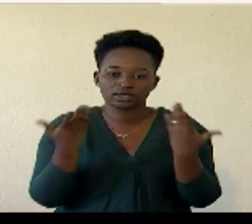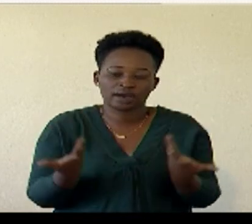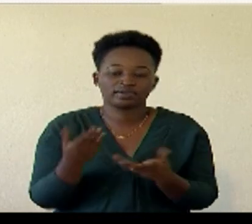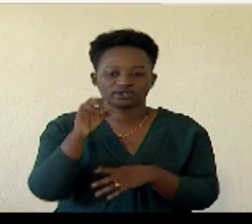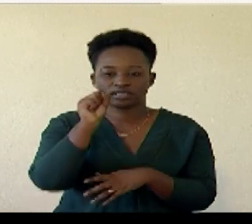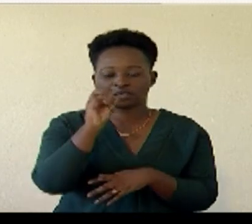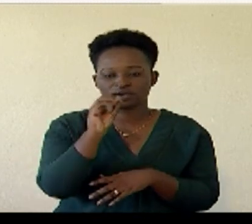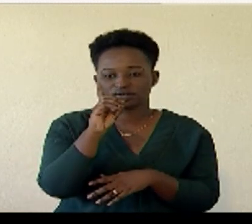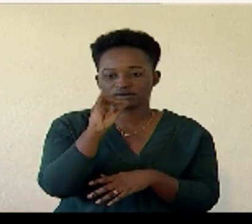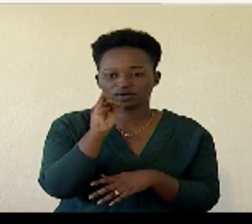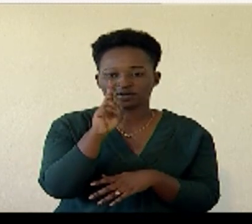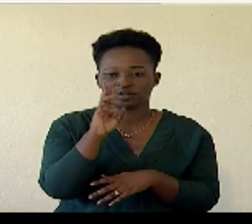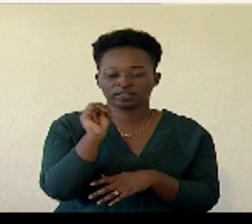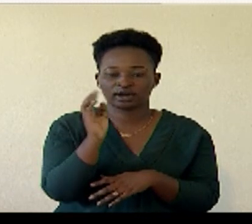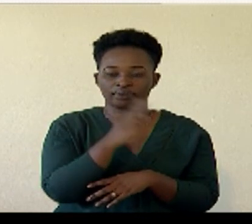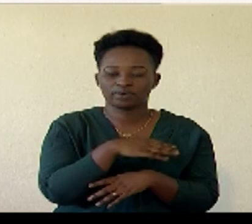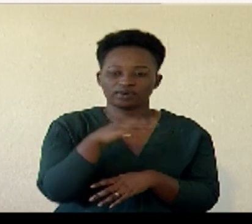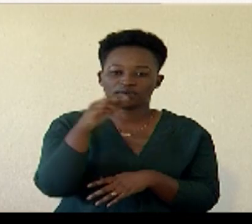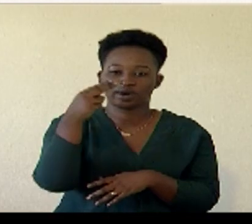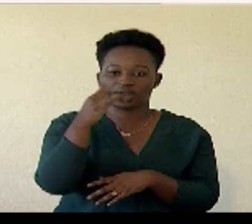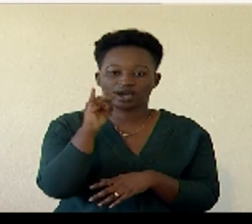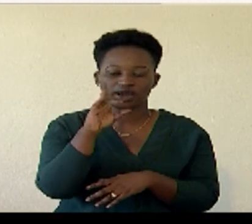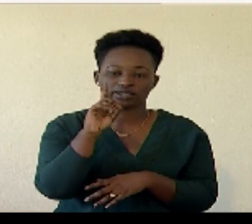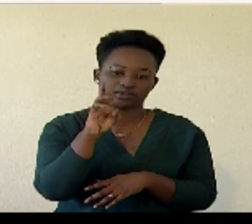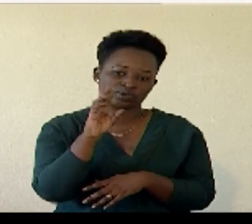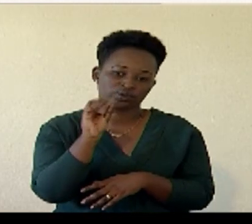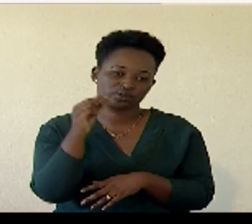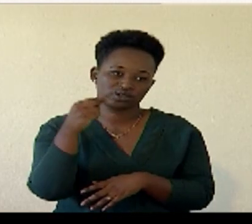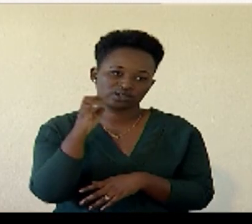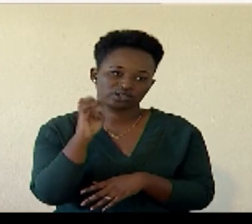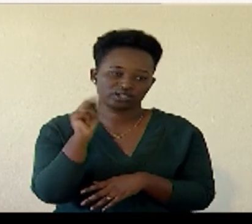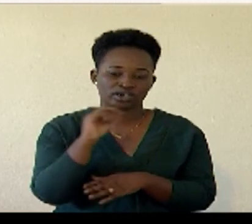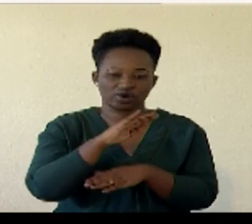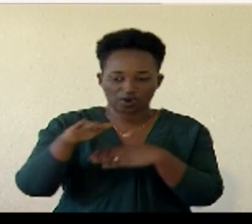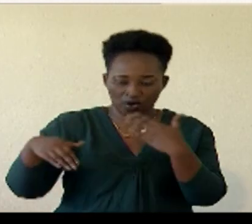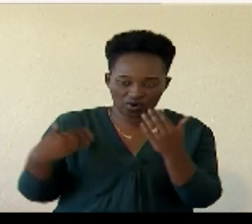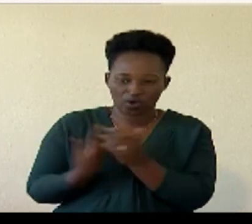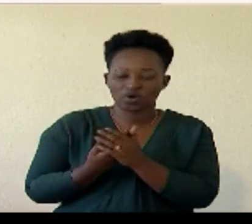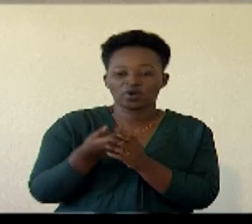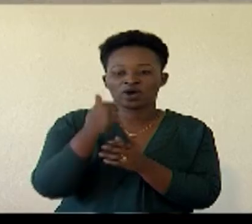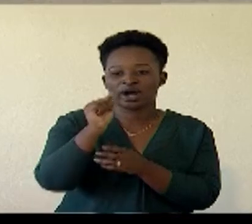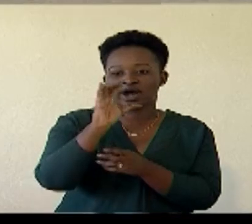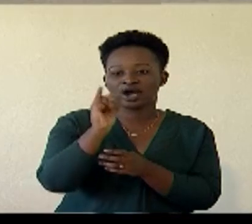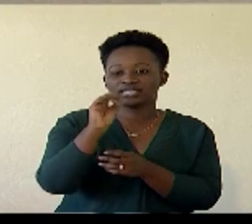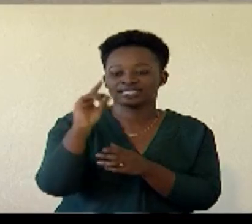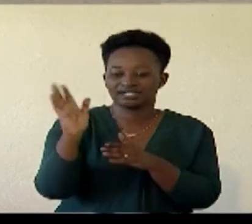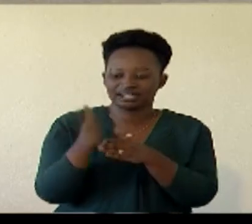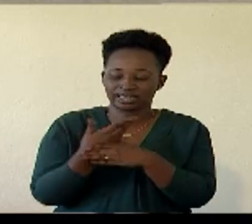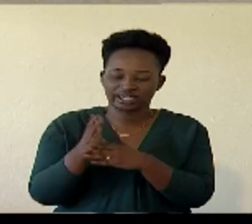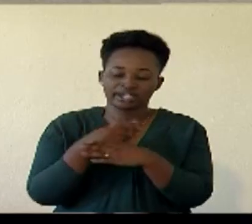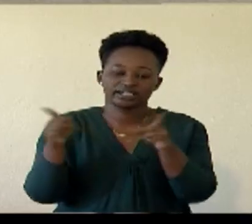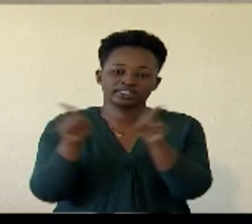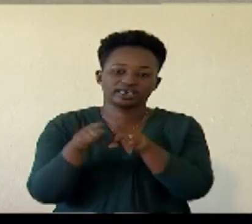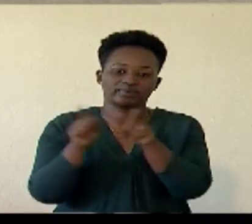These are the reactions which are shared throughout all the acids. All the acids share the same reaction